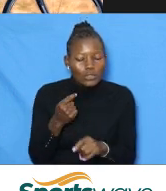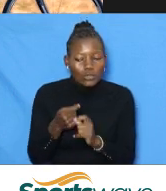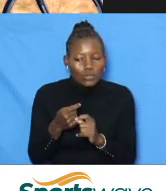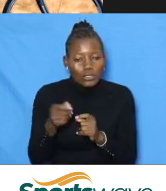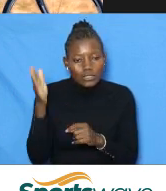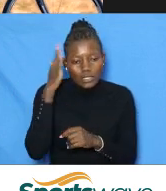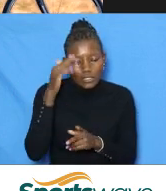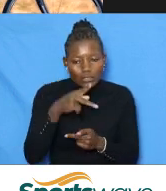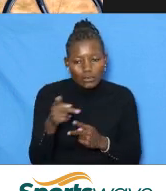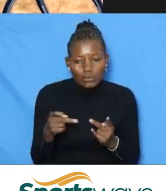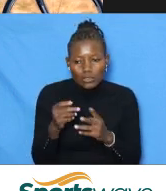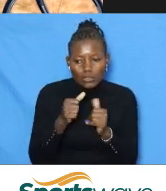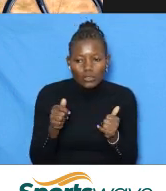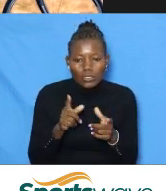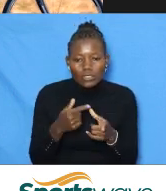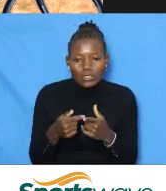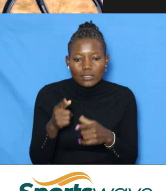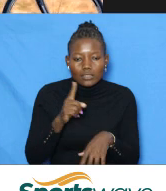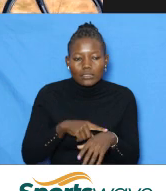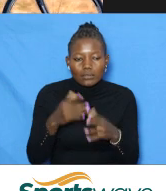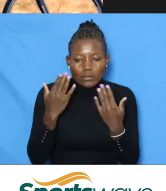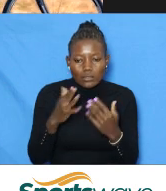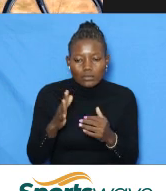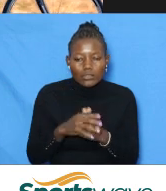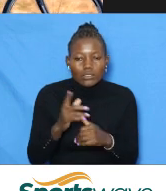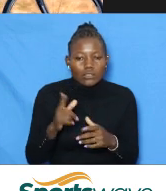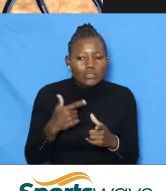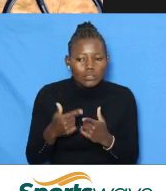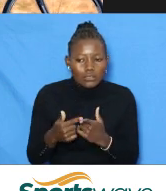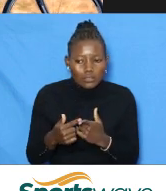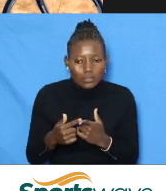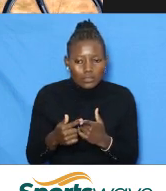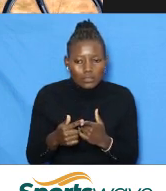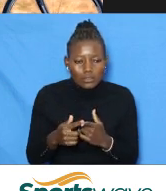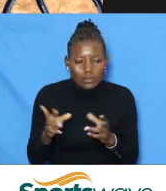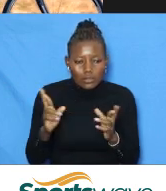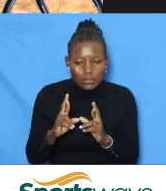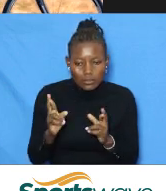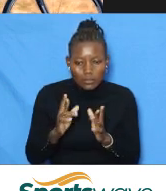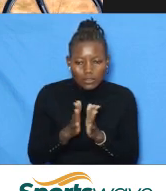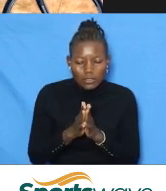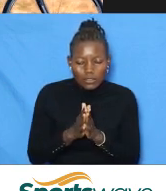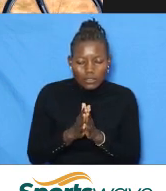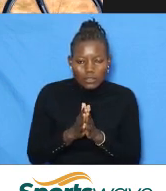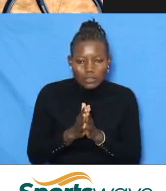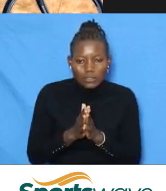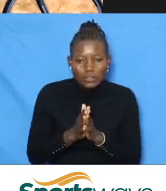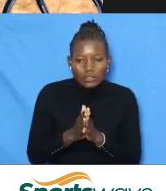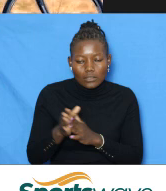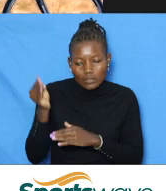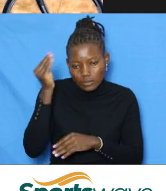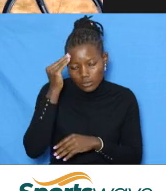testing, and when they are found with a substance or not found, they are liable for it because they were